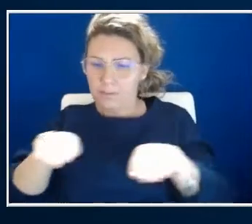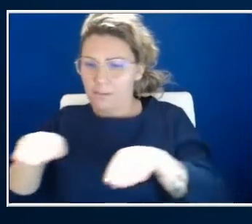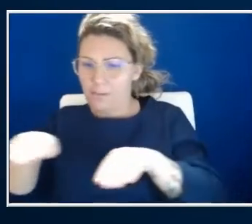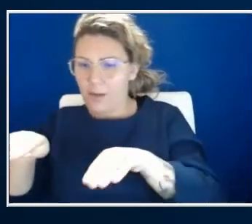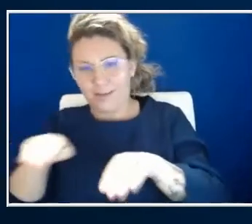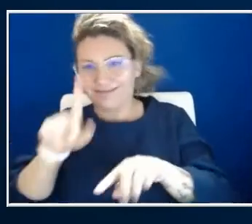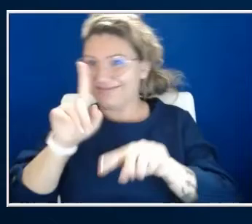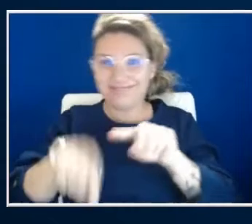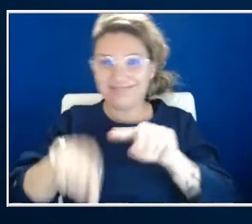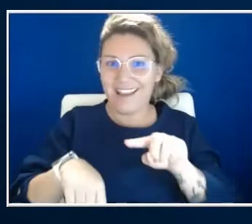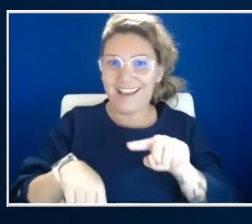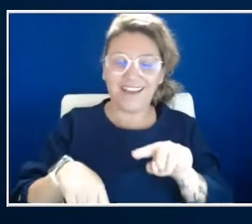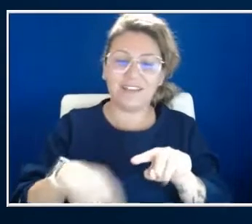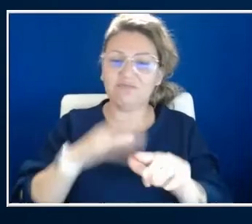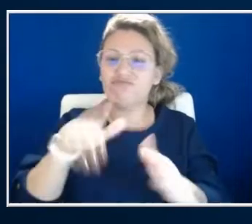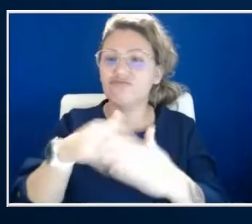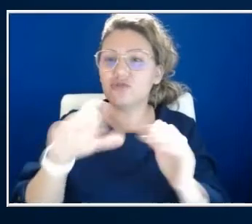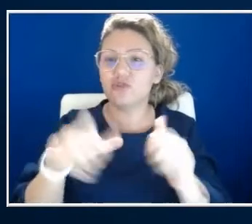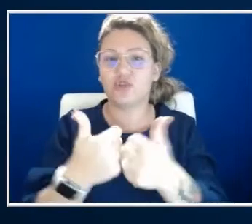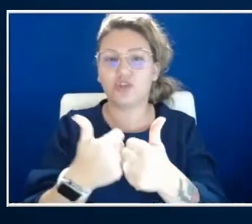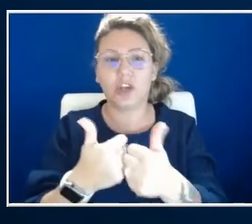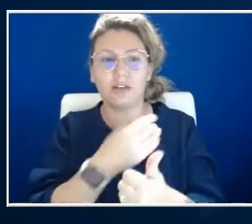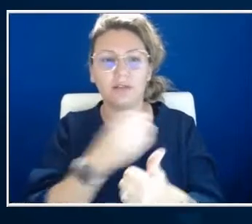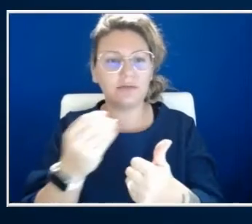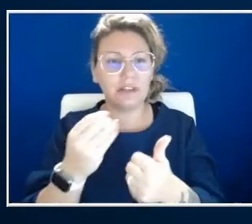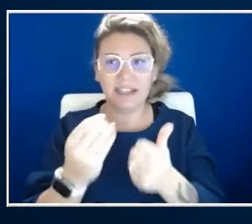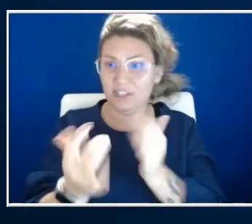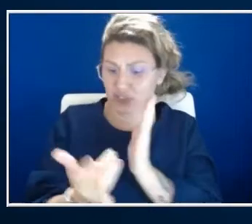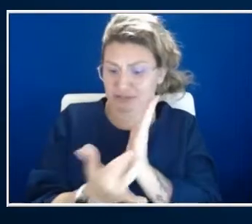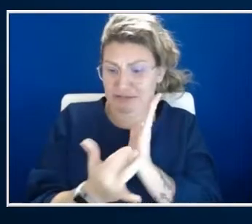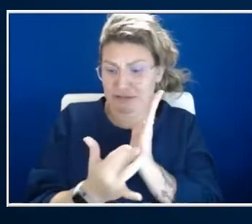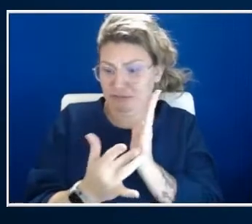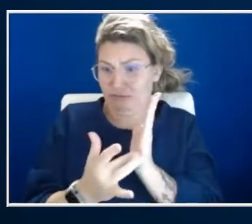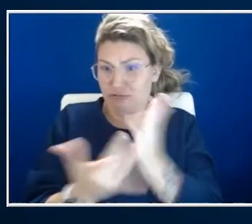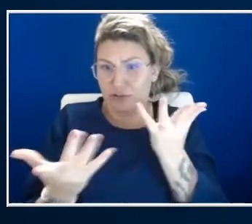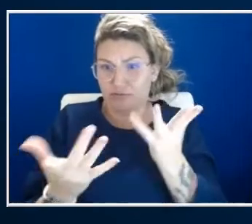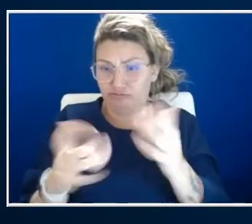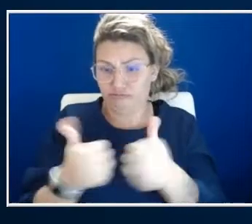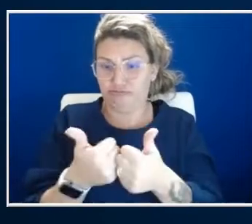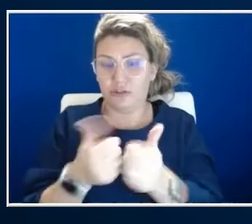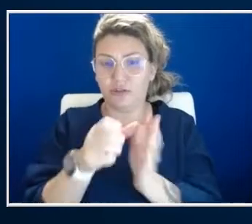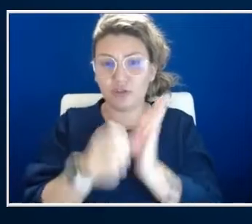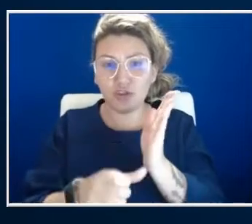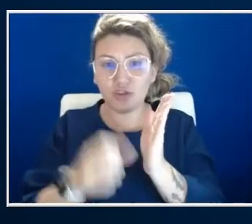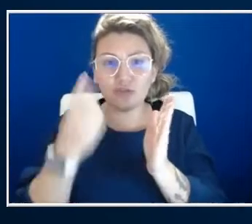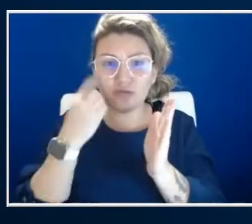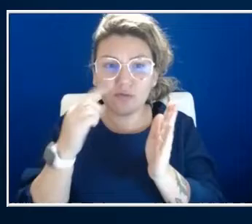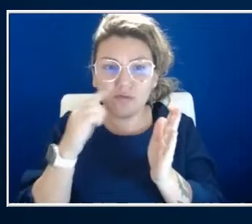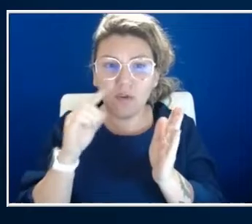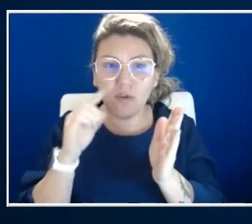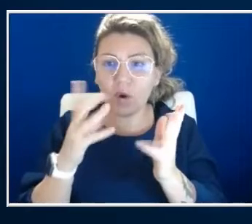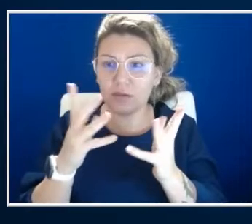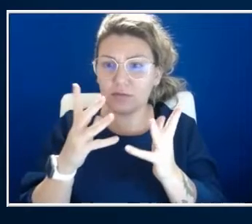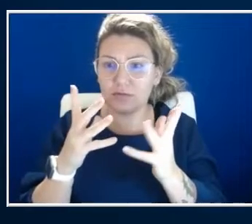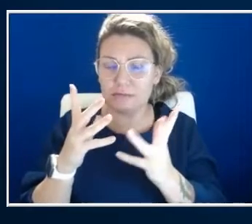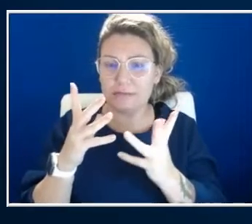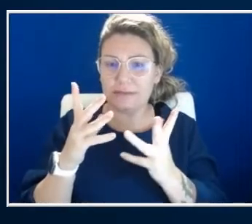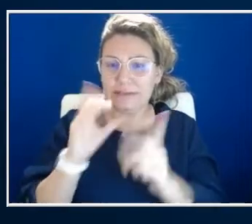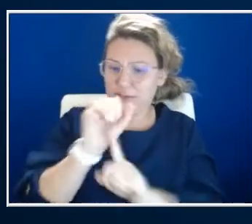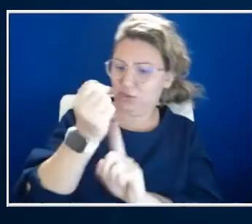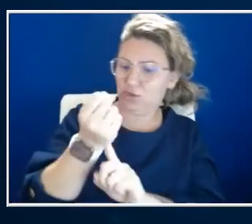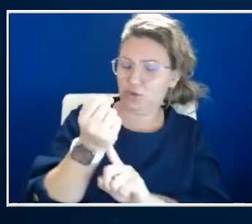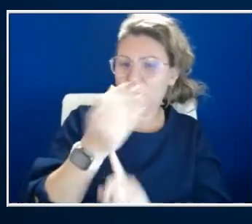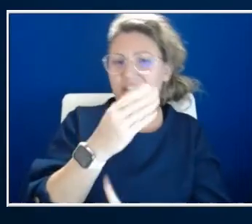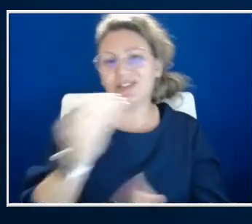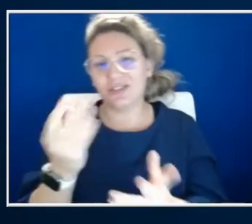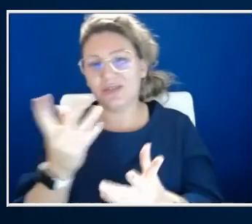just make it challenging. In addition to being just a technically challenging surgery for the condition that Curtis had. You were just